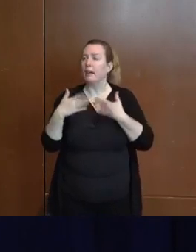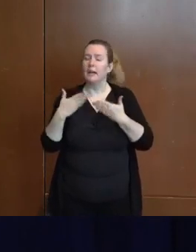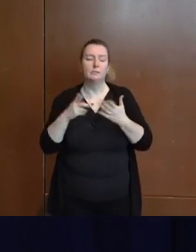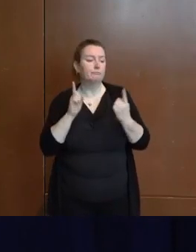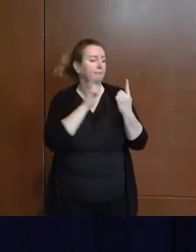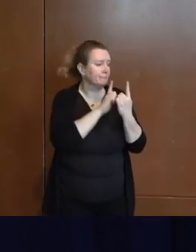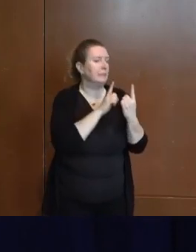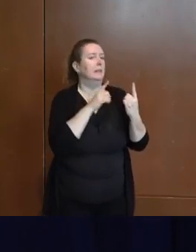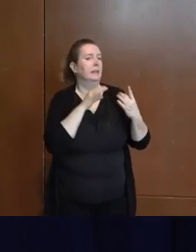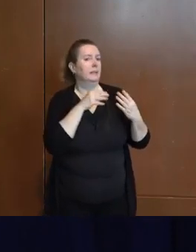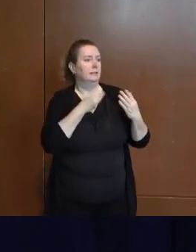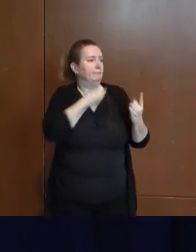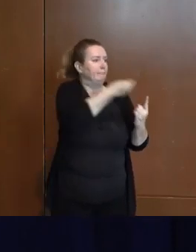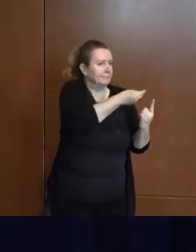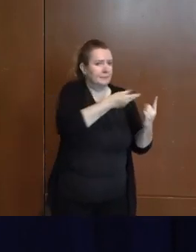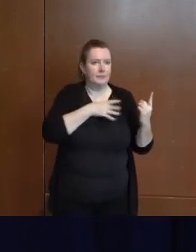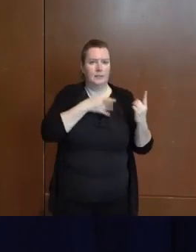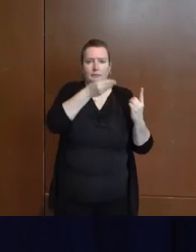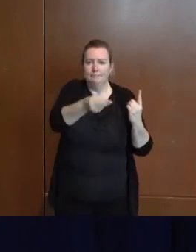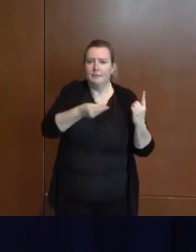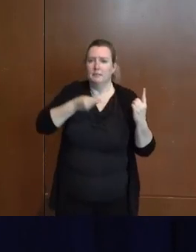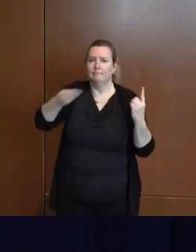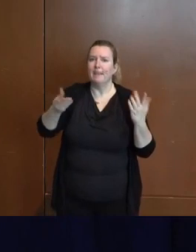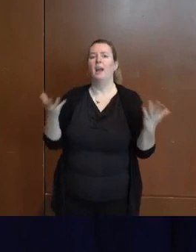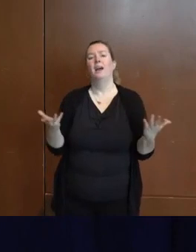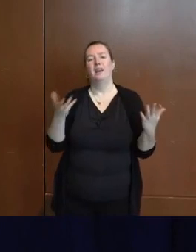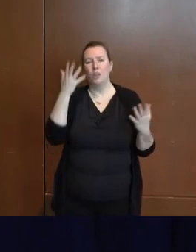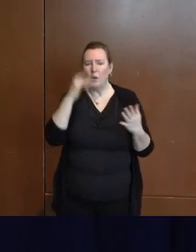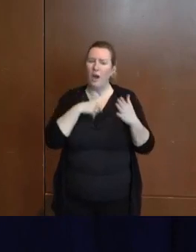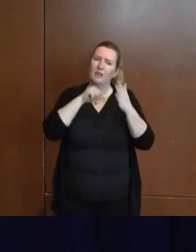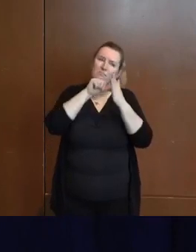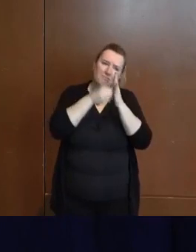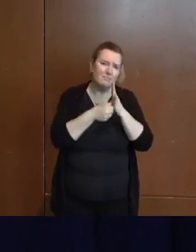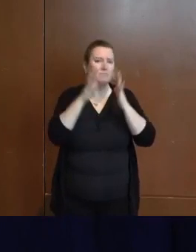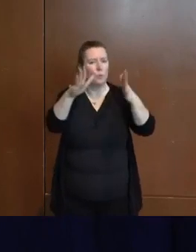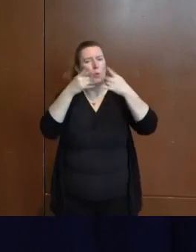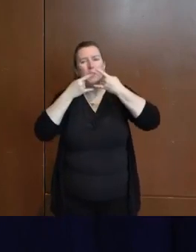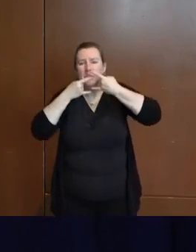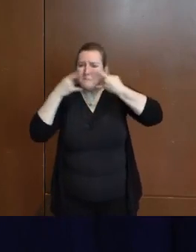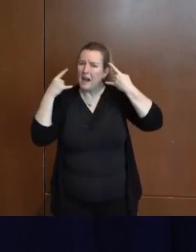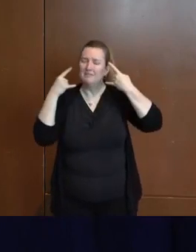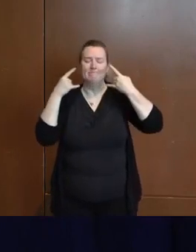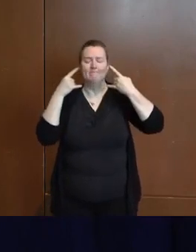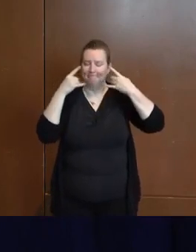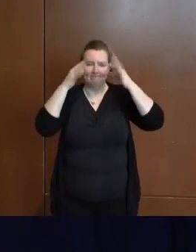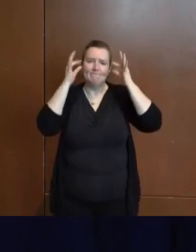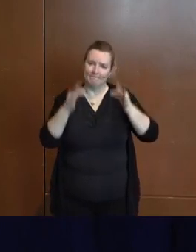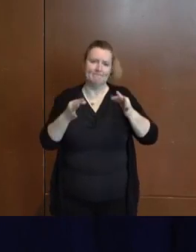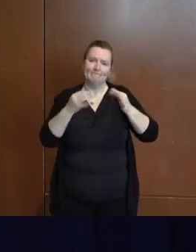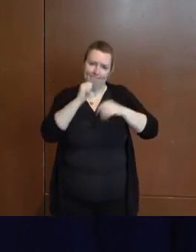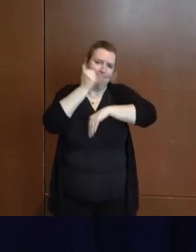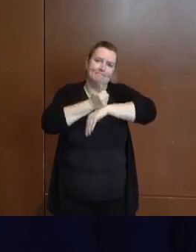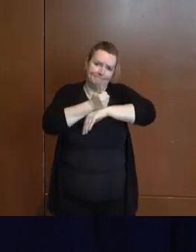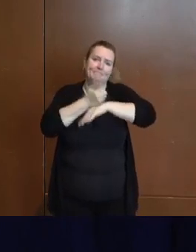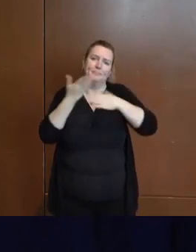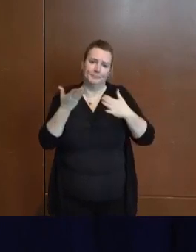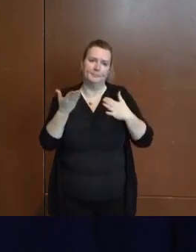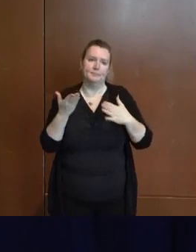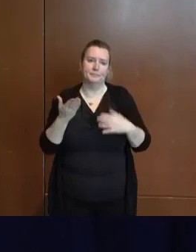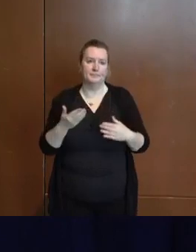So that is why we are recommending universal masking of the healthcare workforce that comes into the